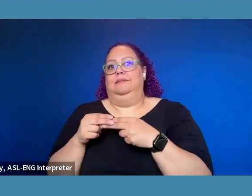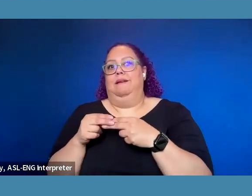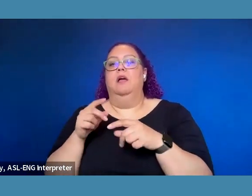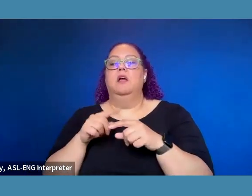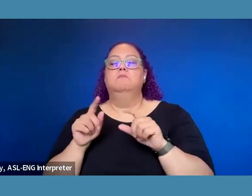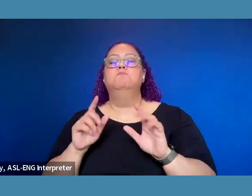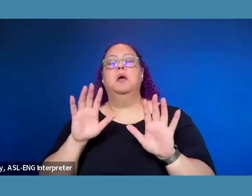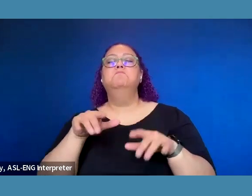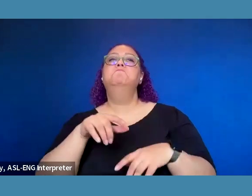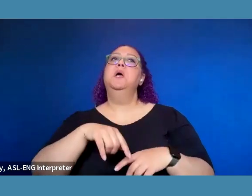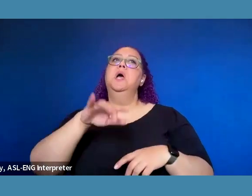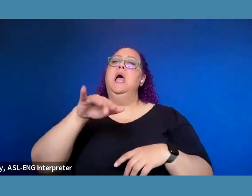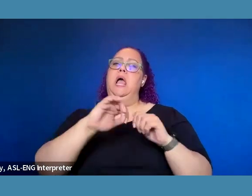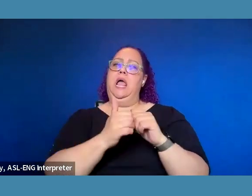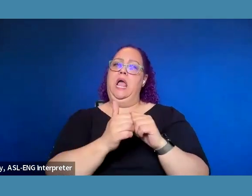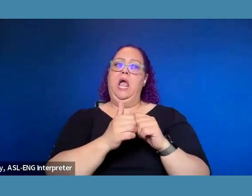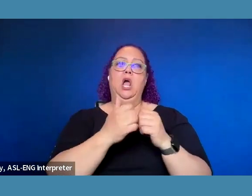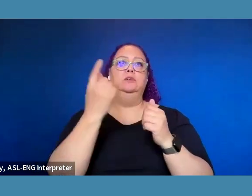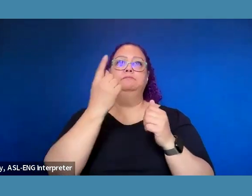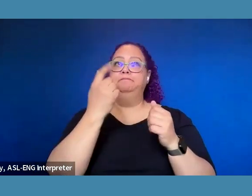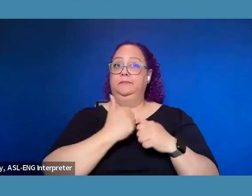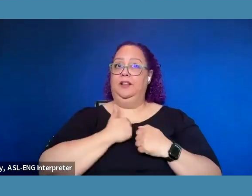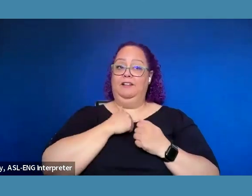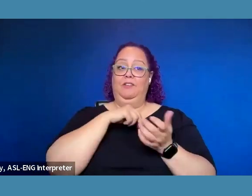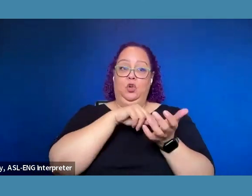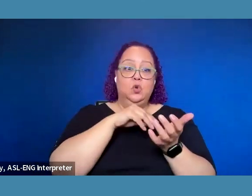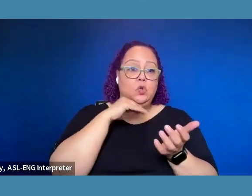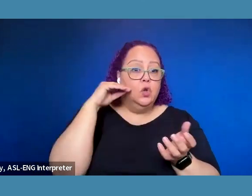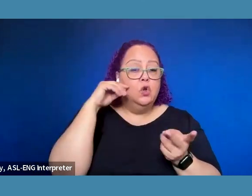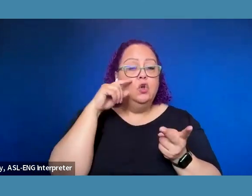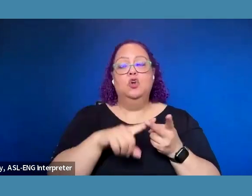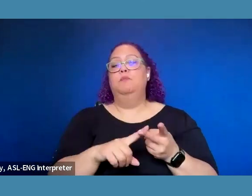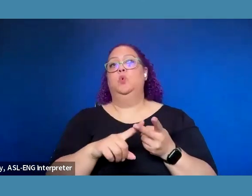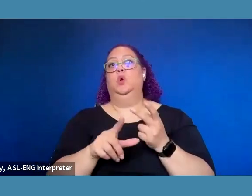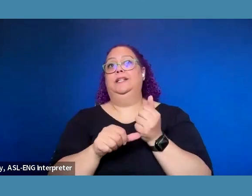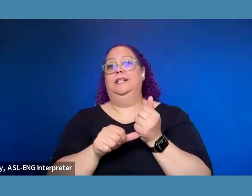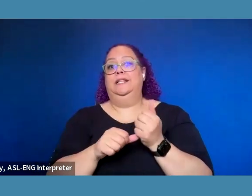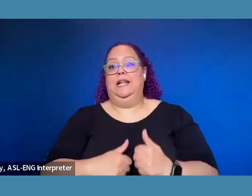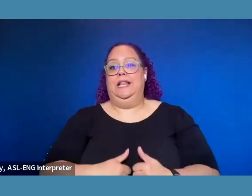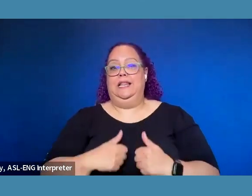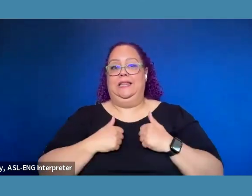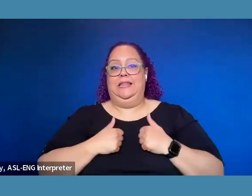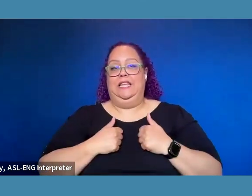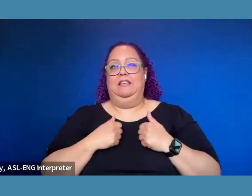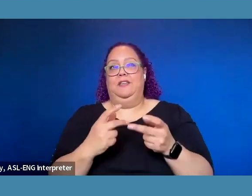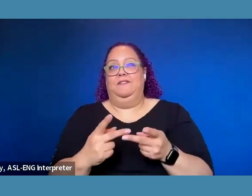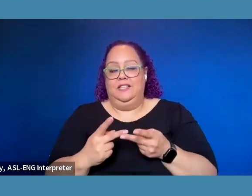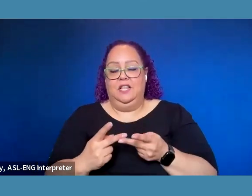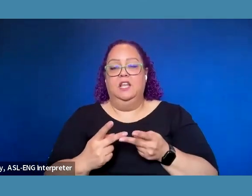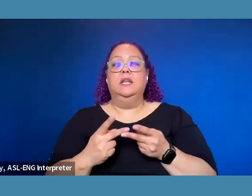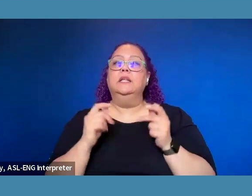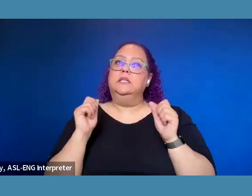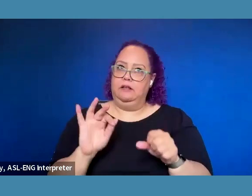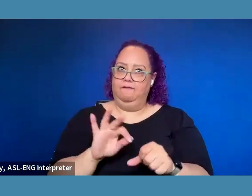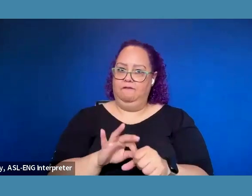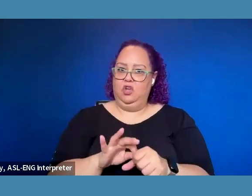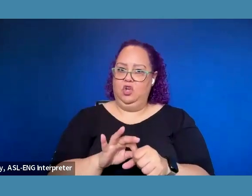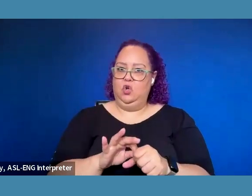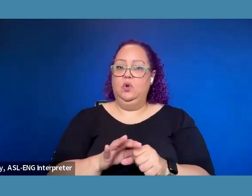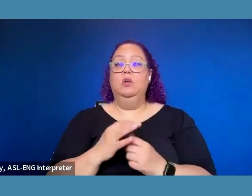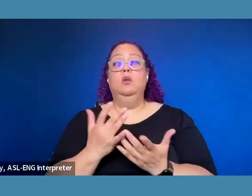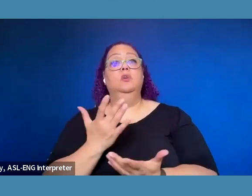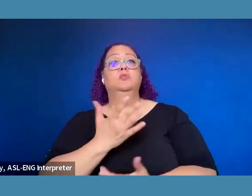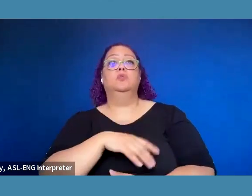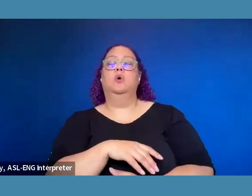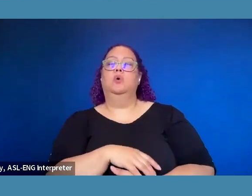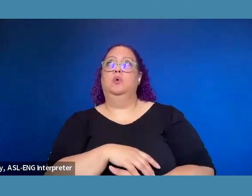homes and assisted living facilities can vote. So staff from your supervisors,